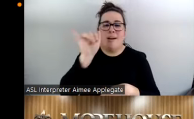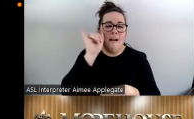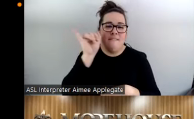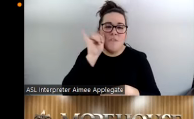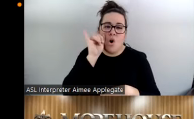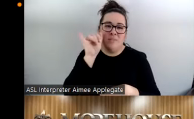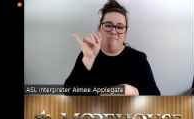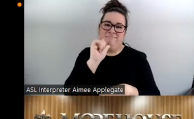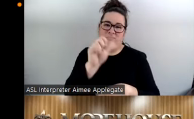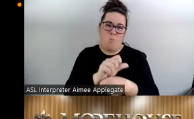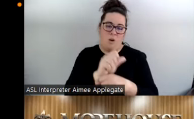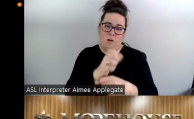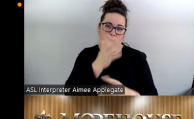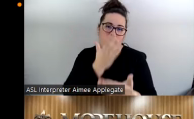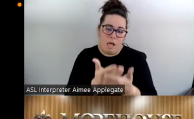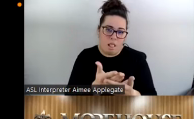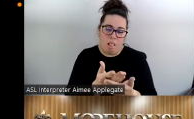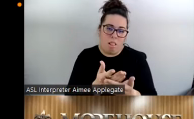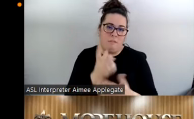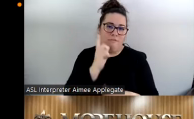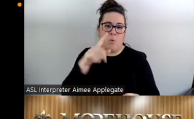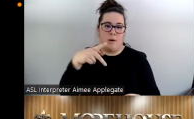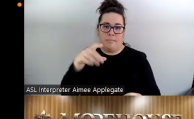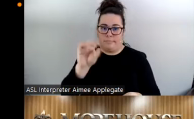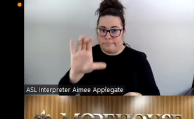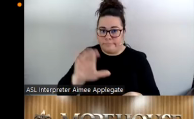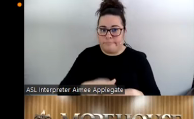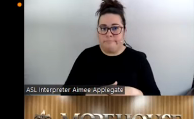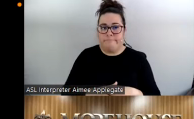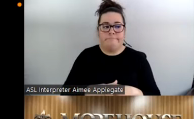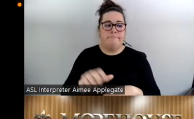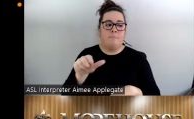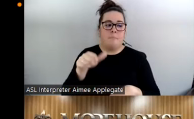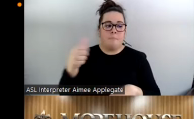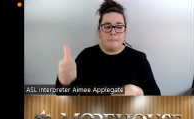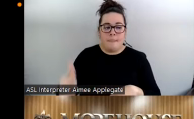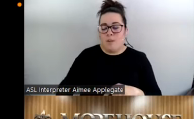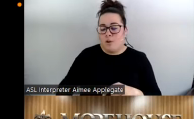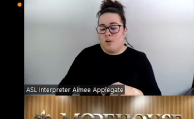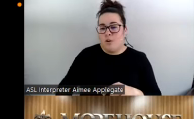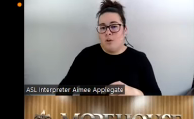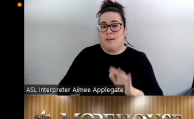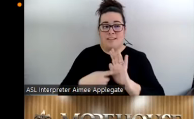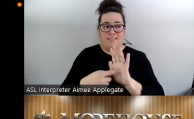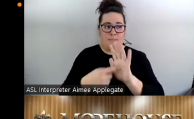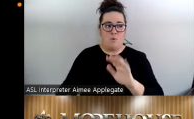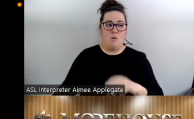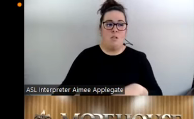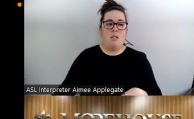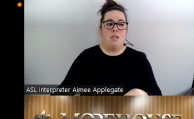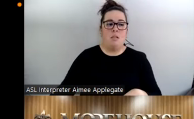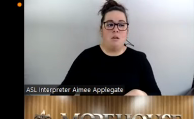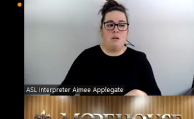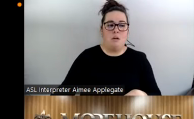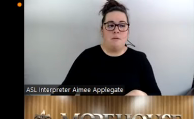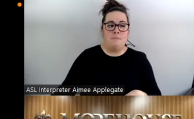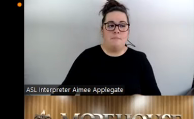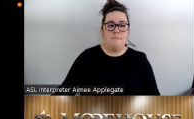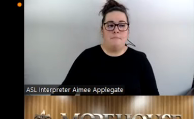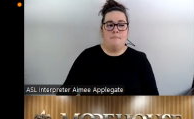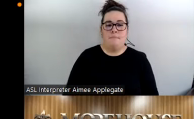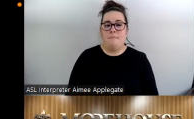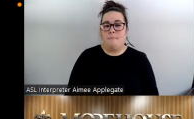color. Here's another example which hits close to home to me, being Muslim. If you were to ask GPT, which are the technologies